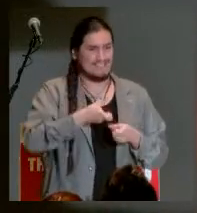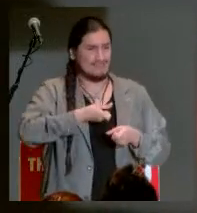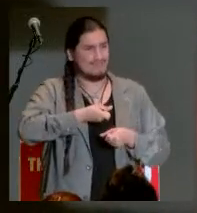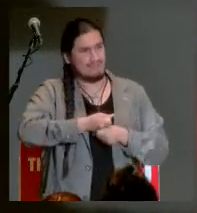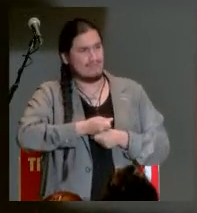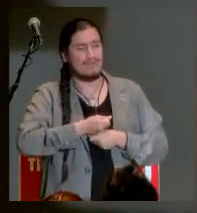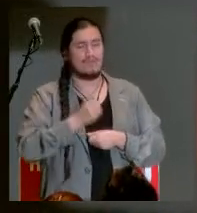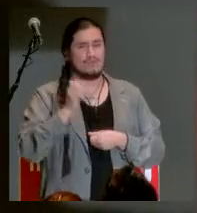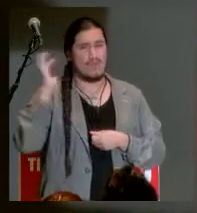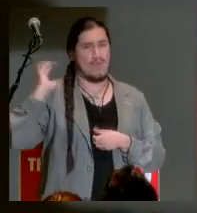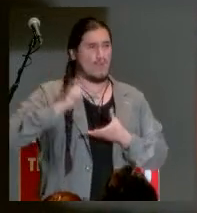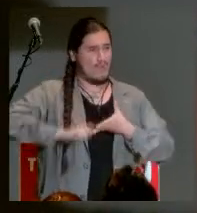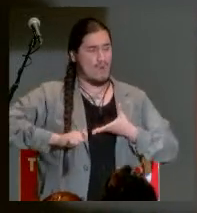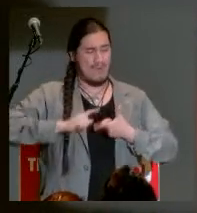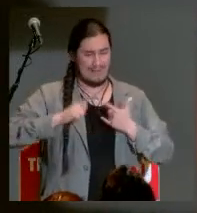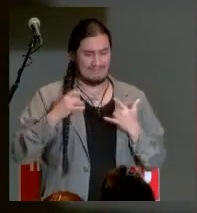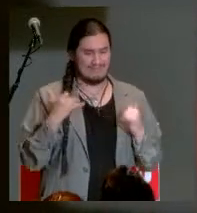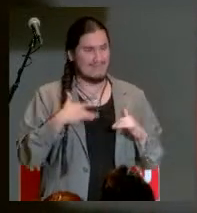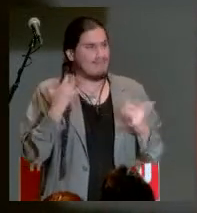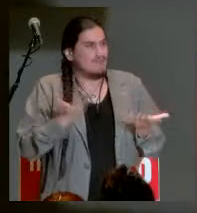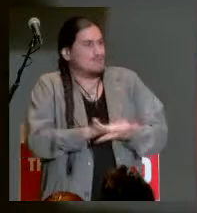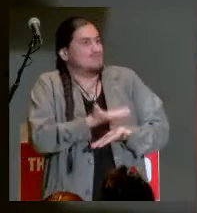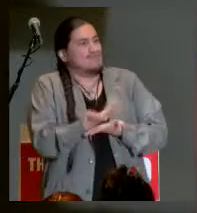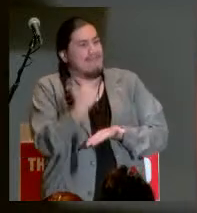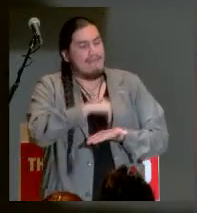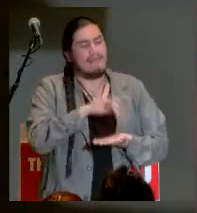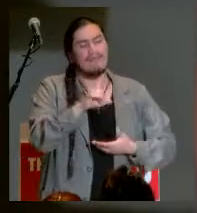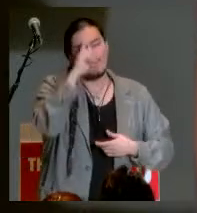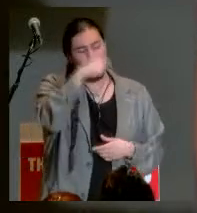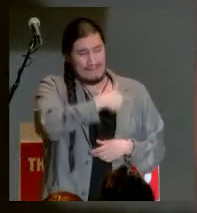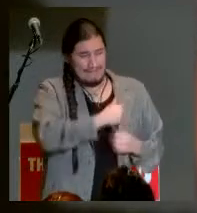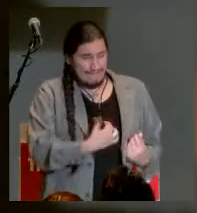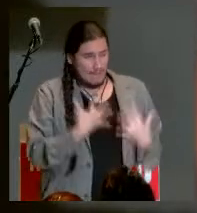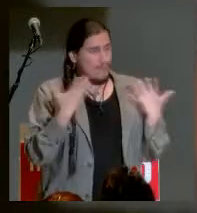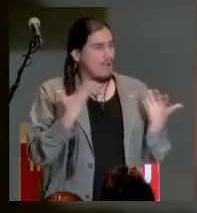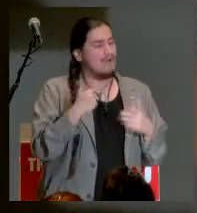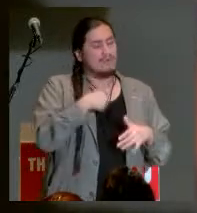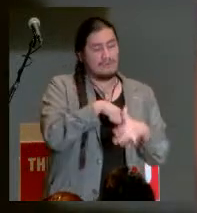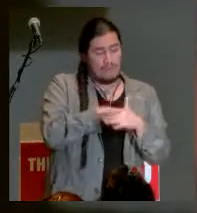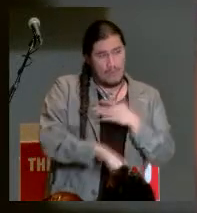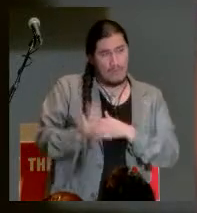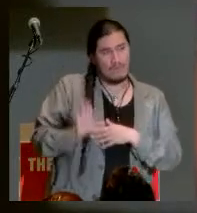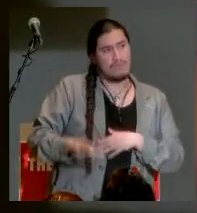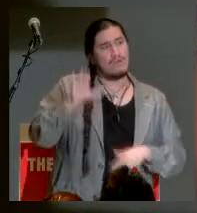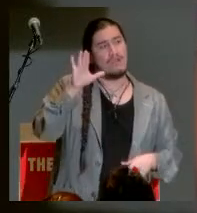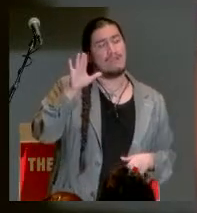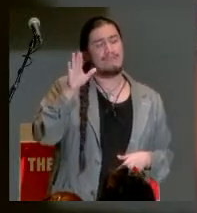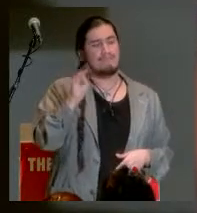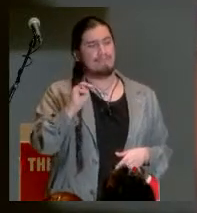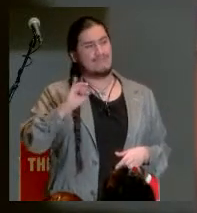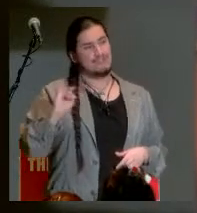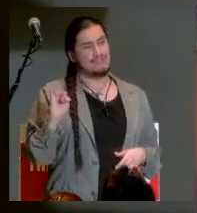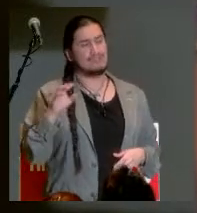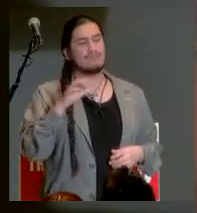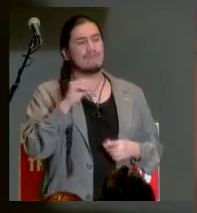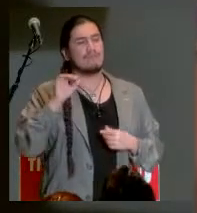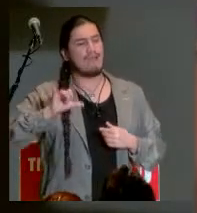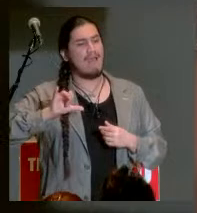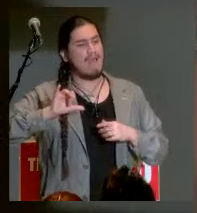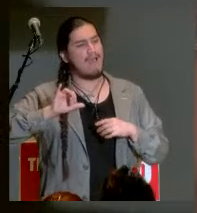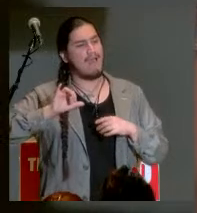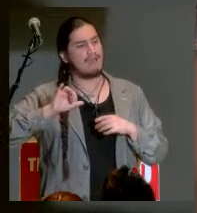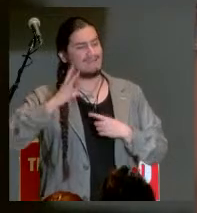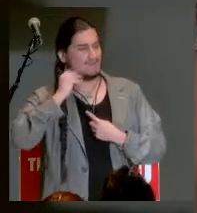know? In terms of what influences me, I was born and raised in Kalamazoo, Michigan, and the cadence of my